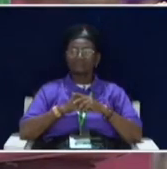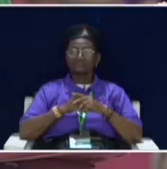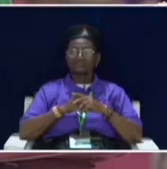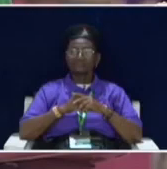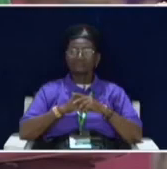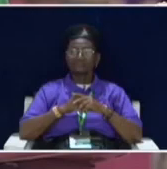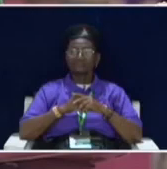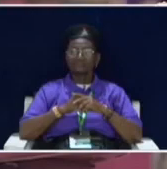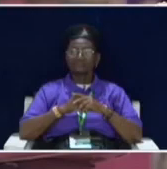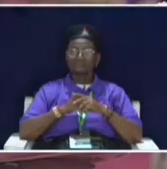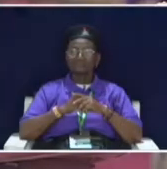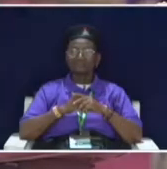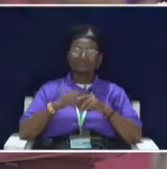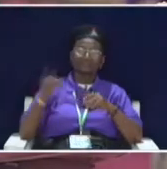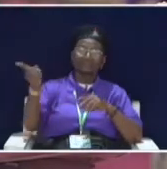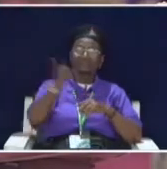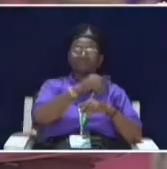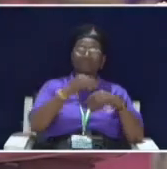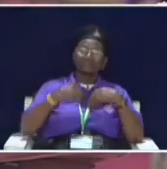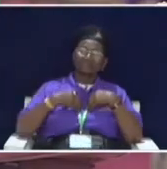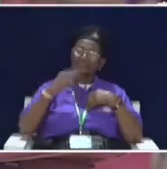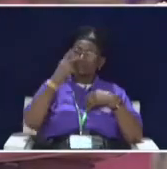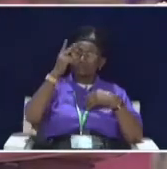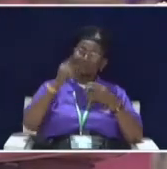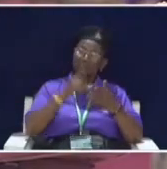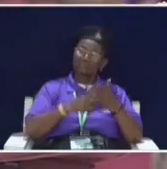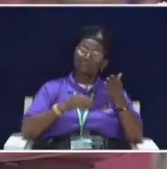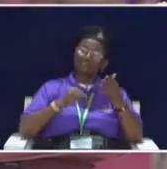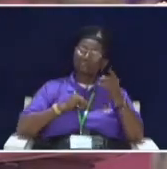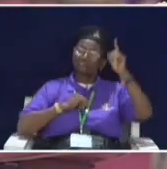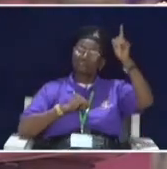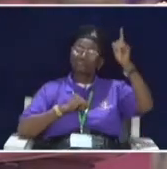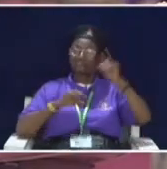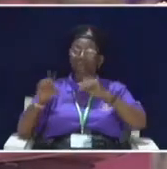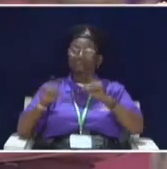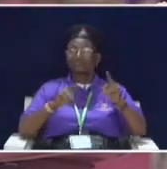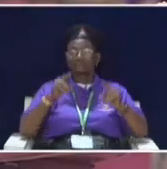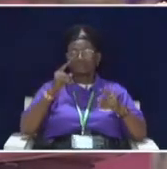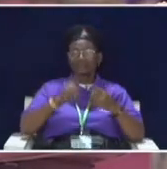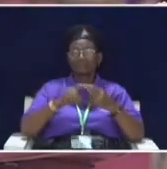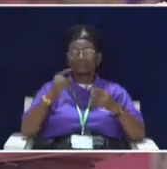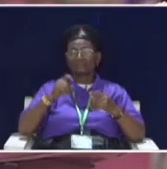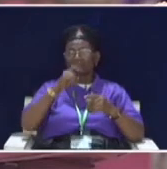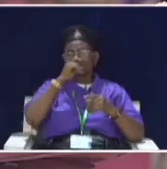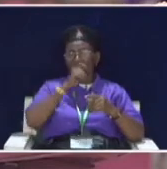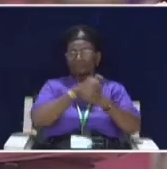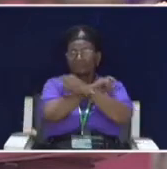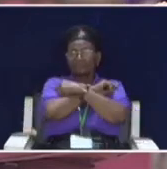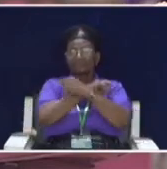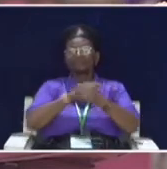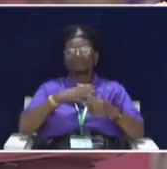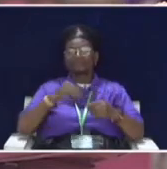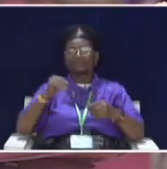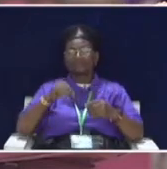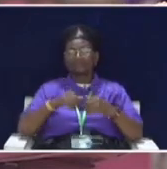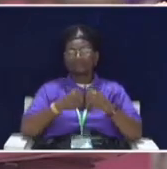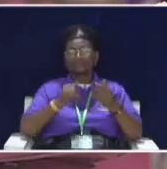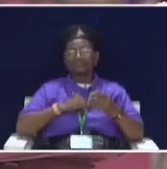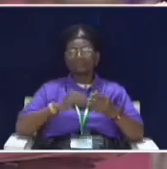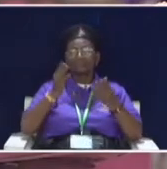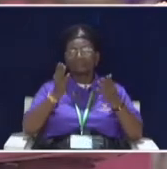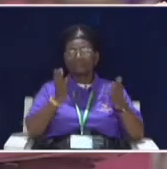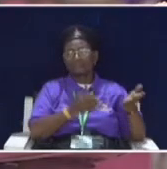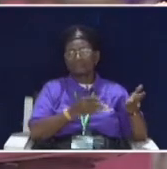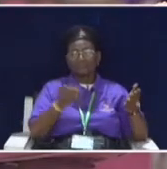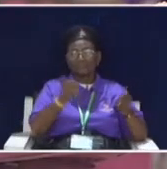pe You have seen what I did unto the Egyptians and how I bear you on eagle's wings and brought you unto